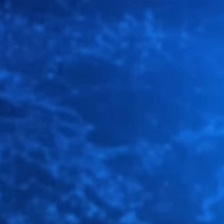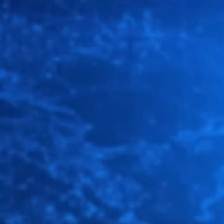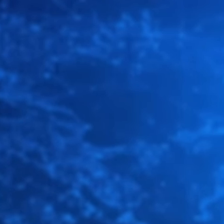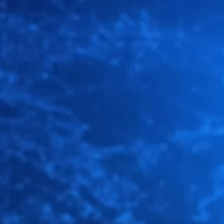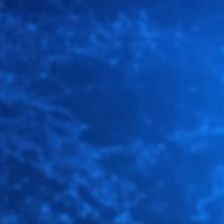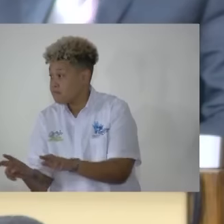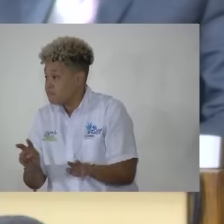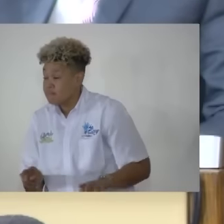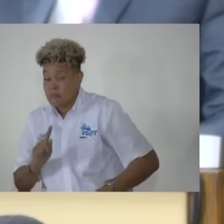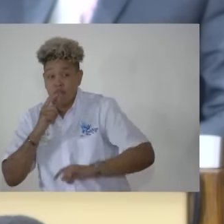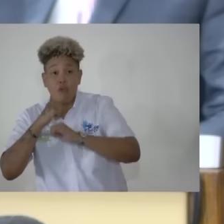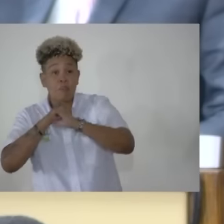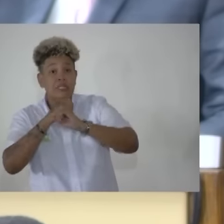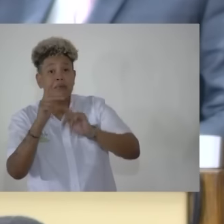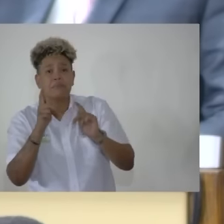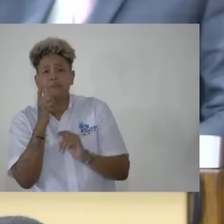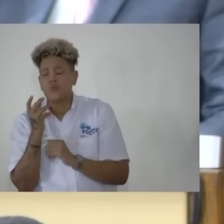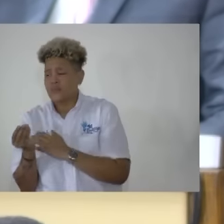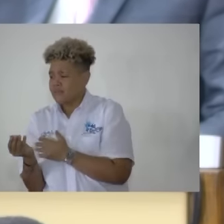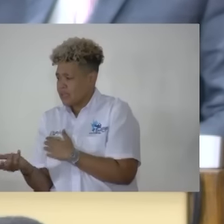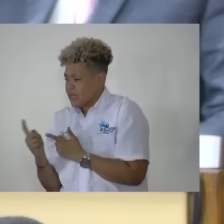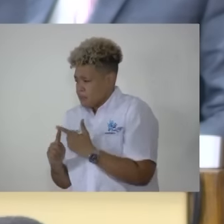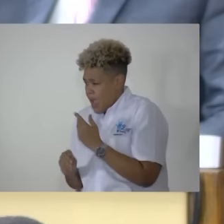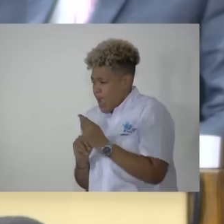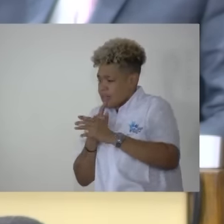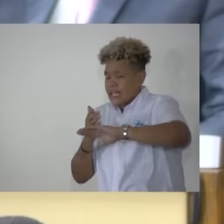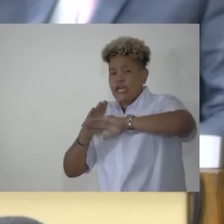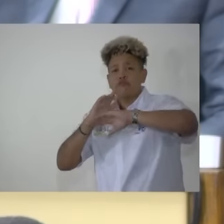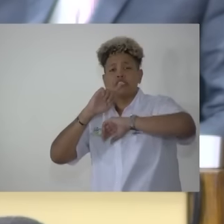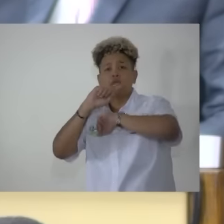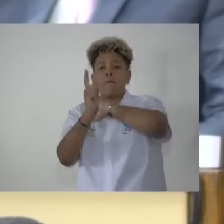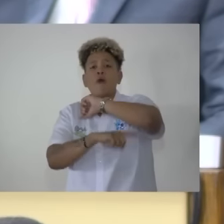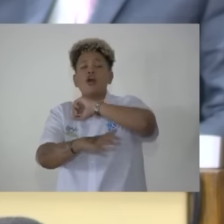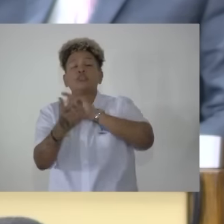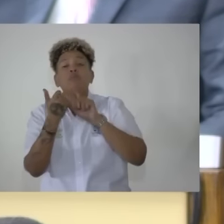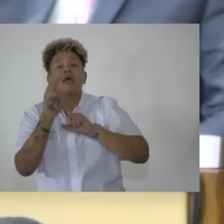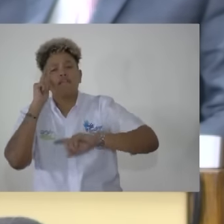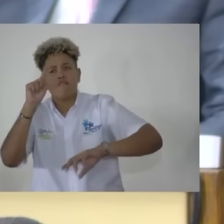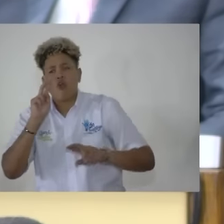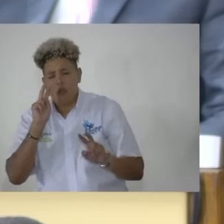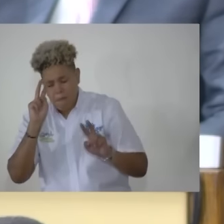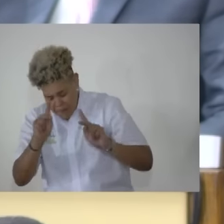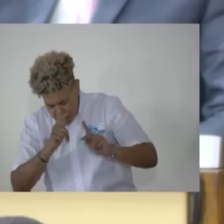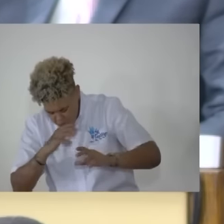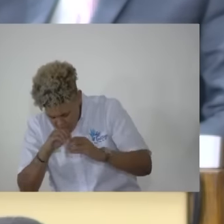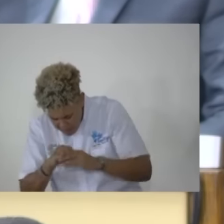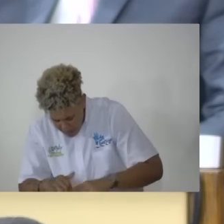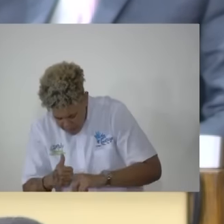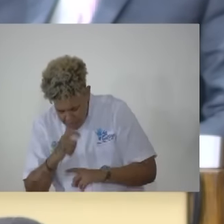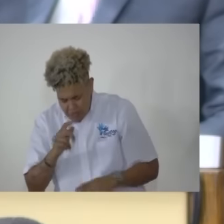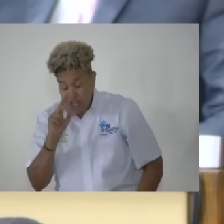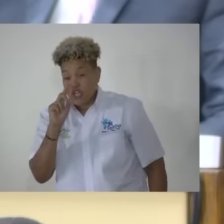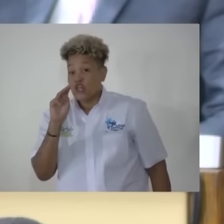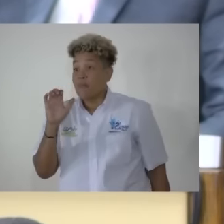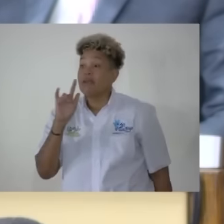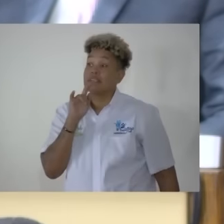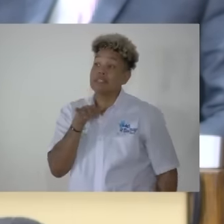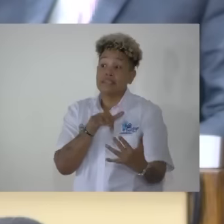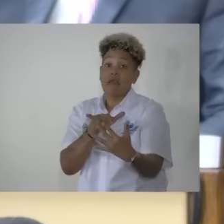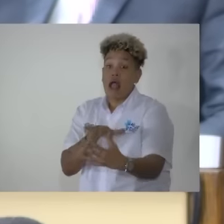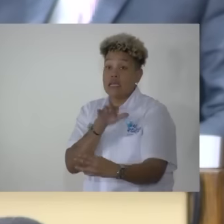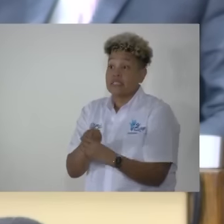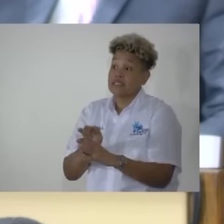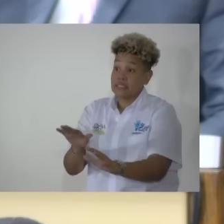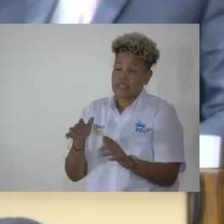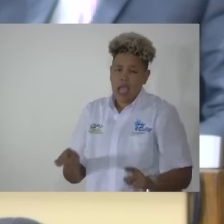on Tuesday, Minister of Culture, Gender, Entertainment and Sport, Olivia Grange, says a new day has come for